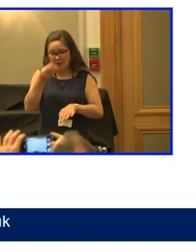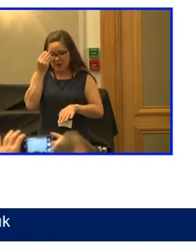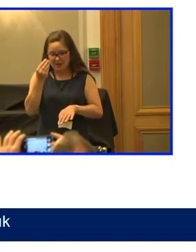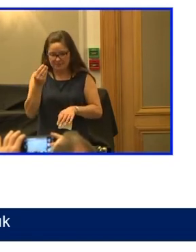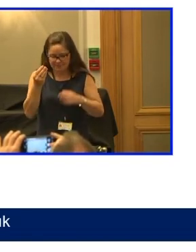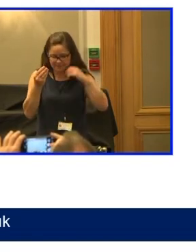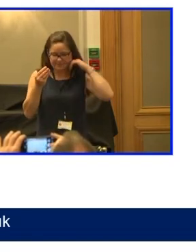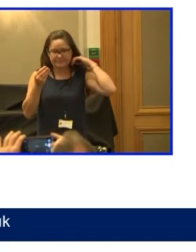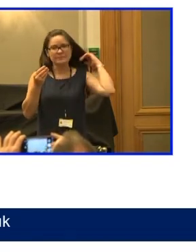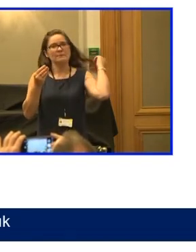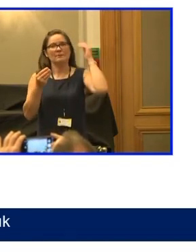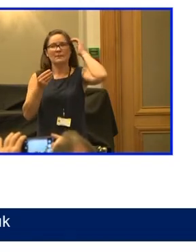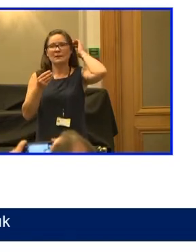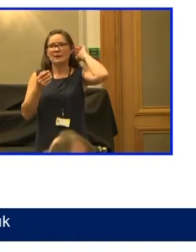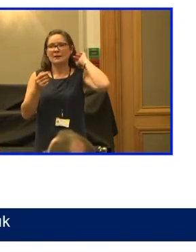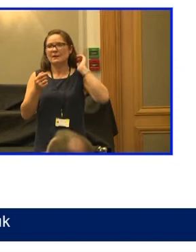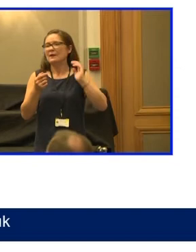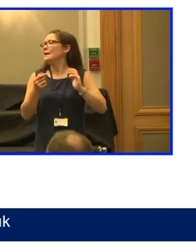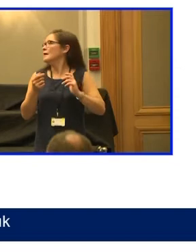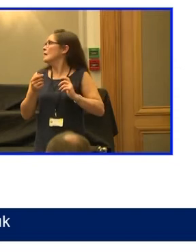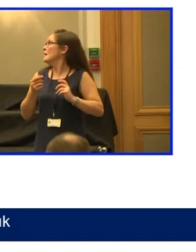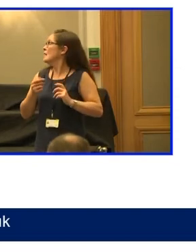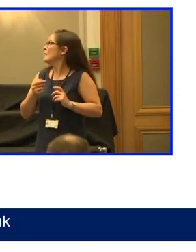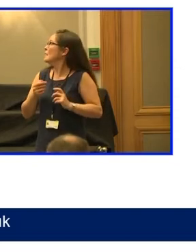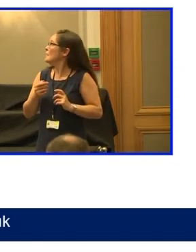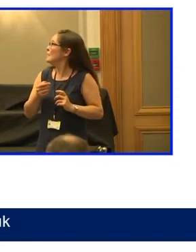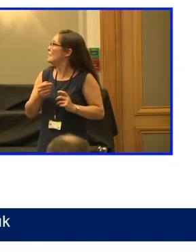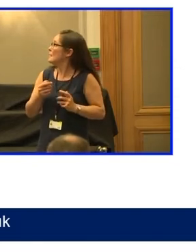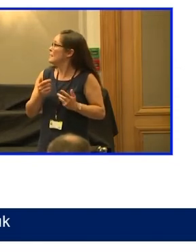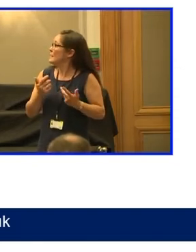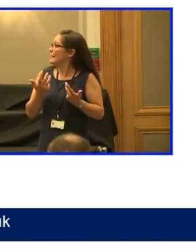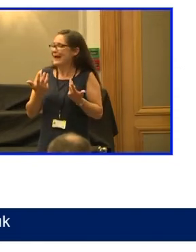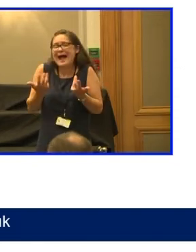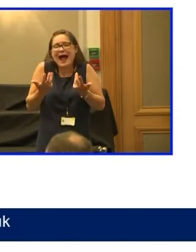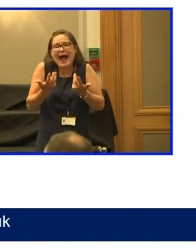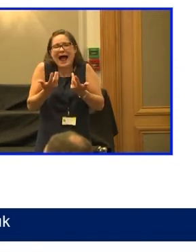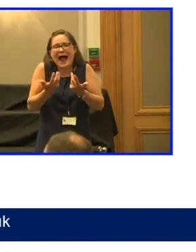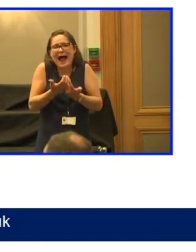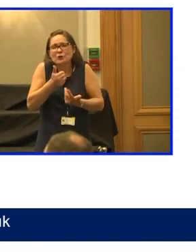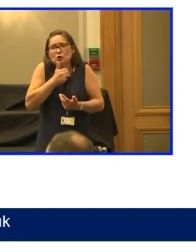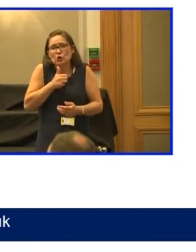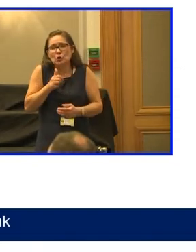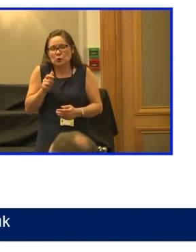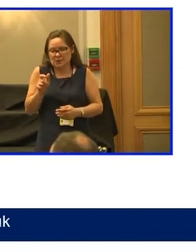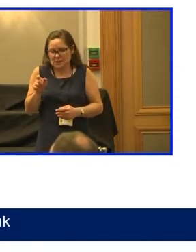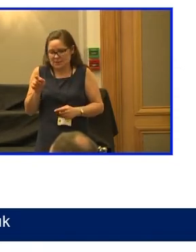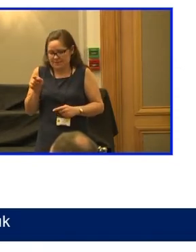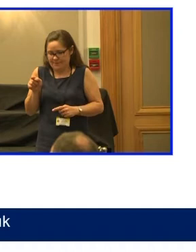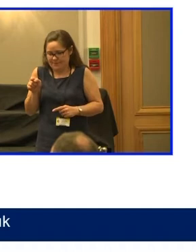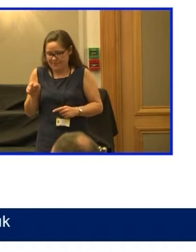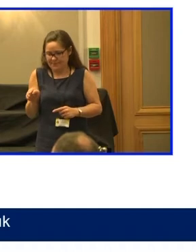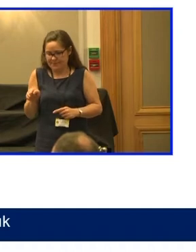mouse background, which is fine, no issue, the way to drive this instrument, this tool, is to start thinking about the